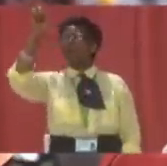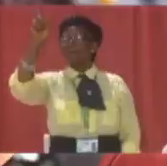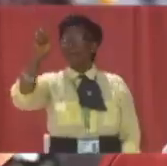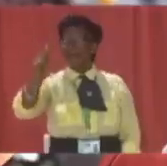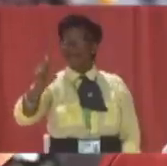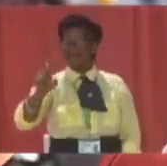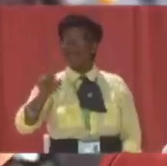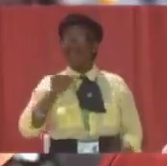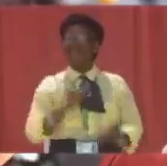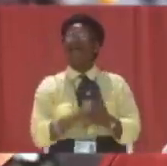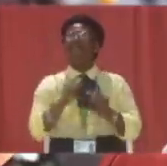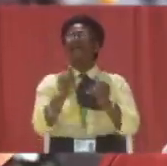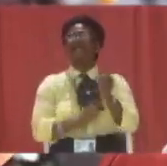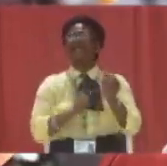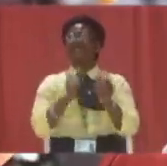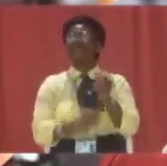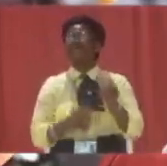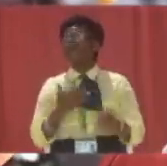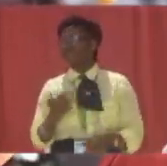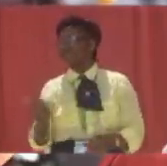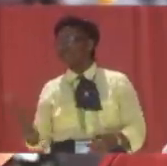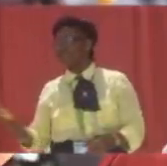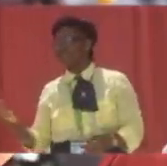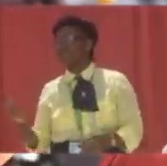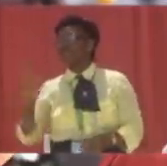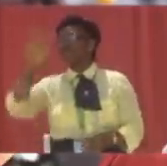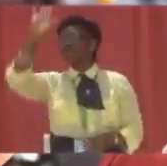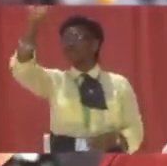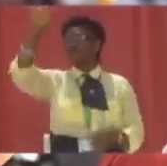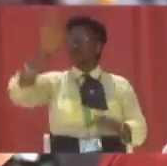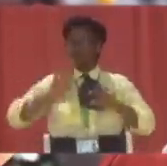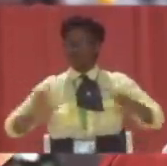that everything your children have requested for now